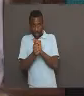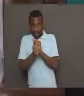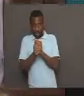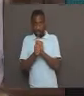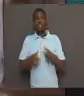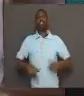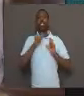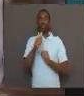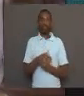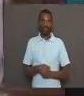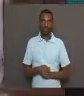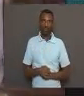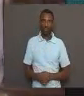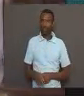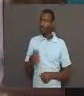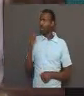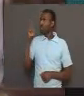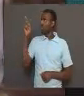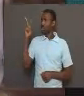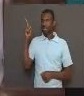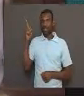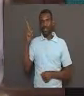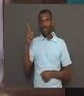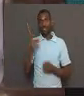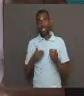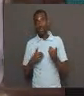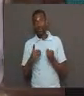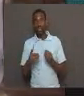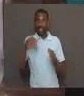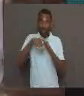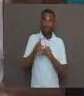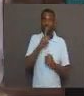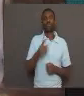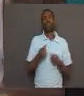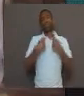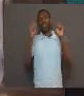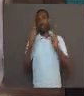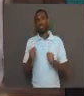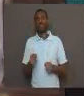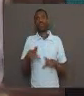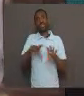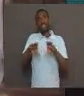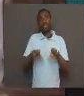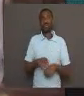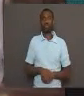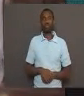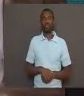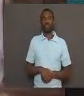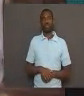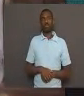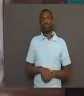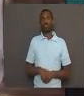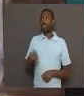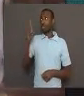In this demonstration, an experiment is being conducted to prove